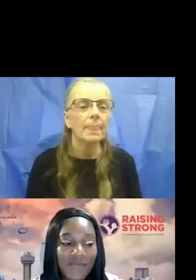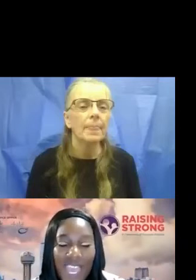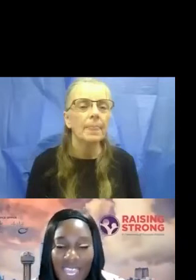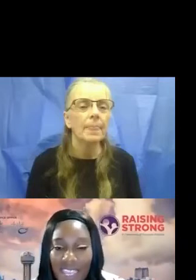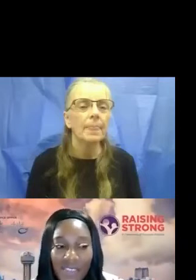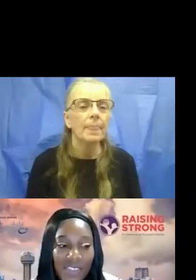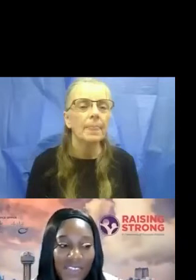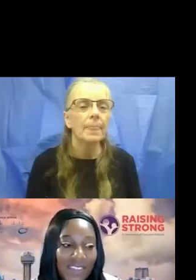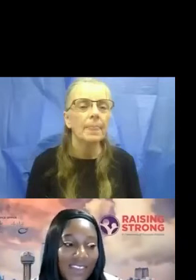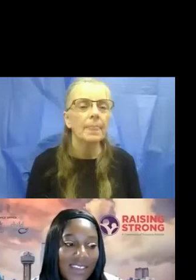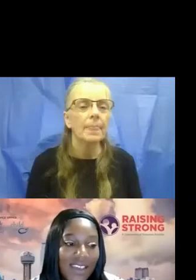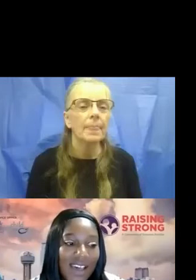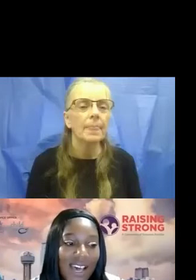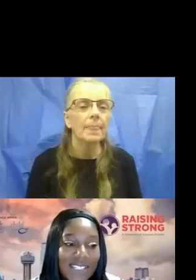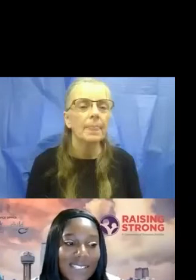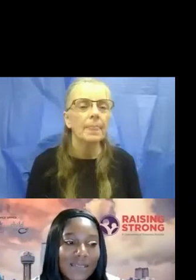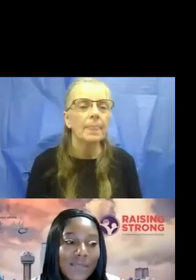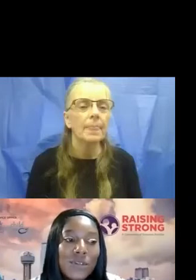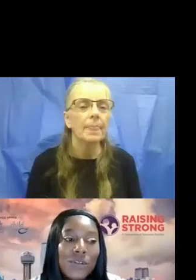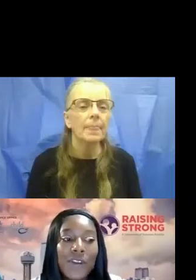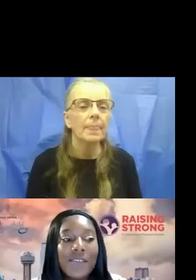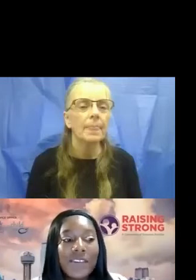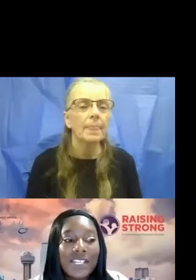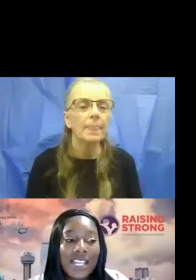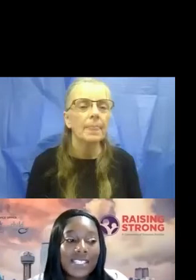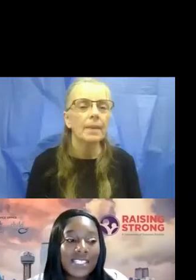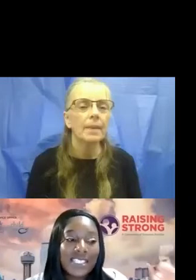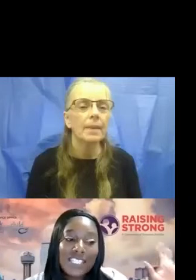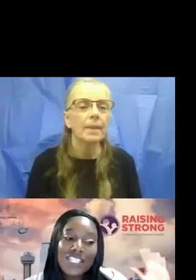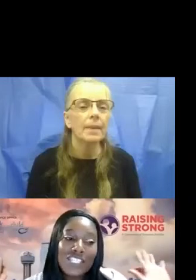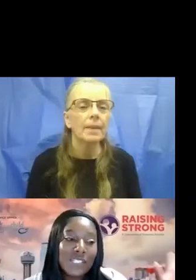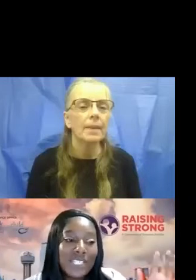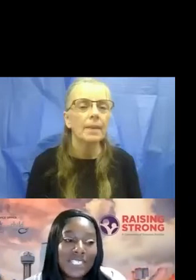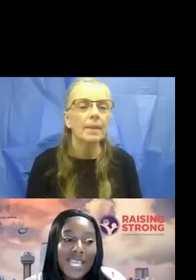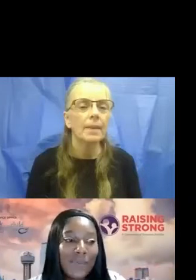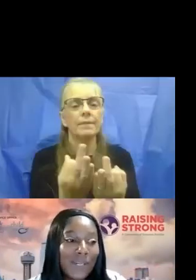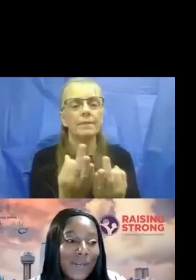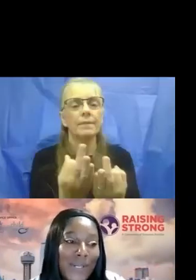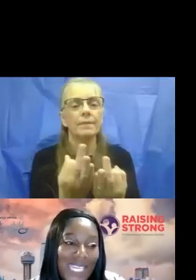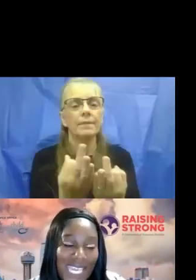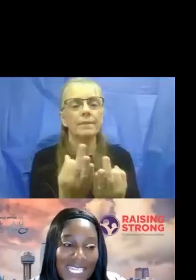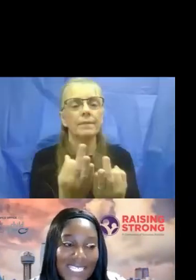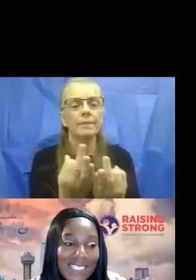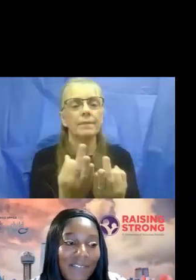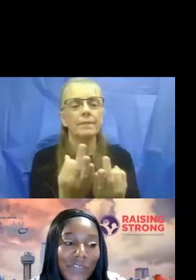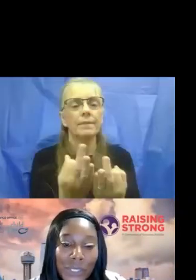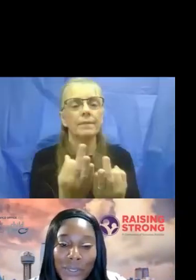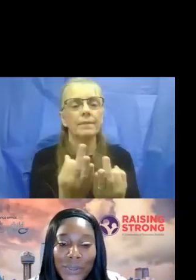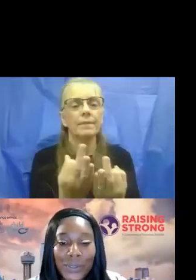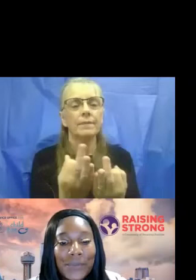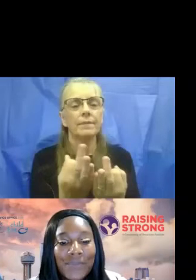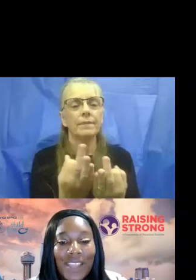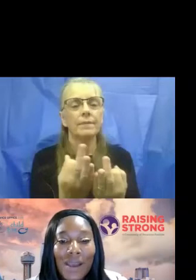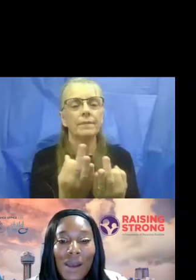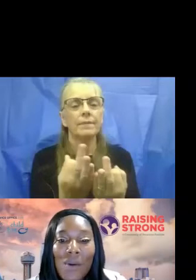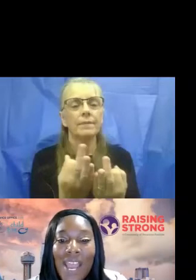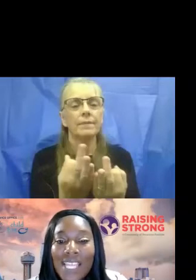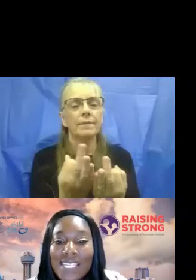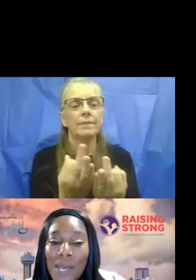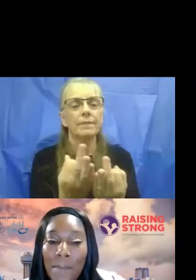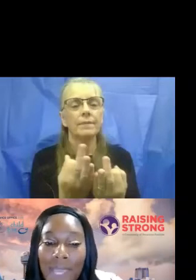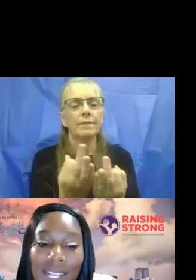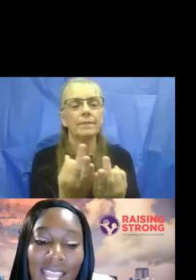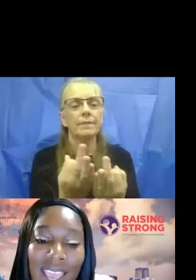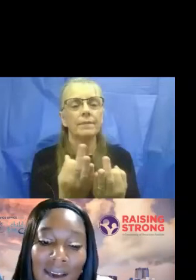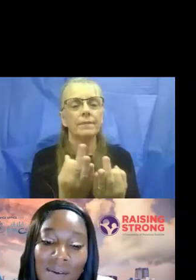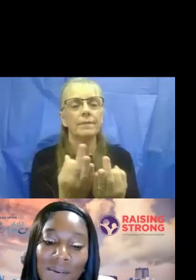facts, faith, awesome, ooh, forever connected. Tanisha, you did that one, girl, yes, food. All right,